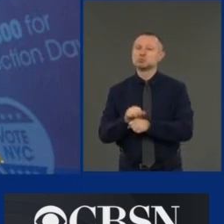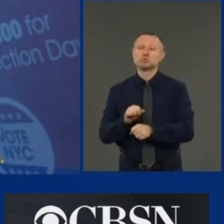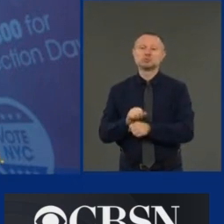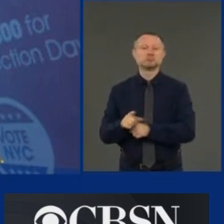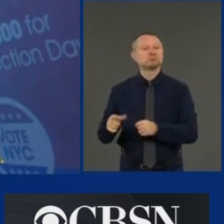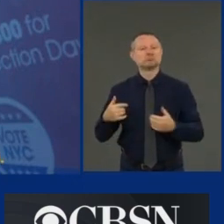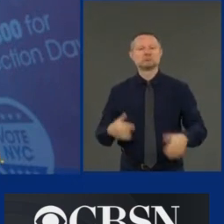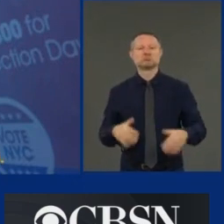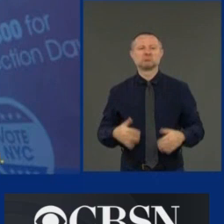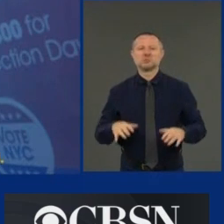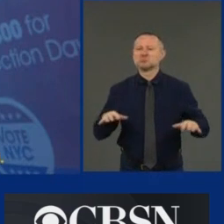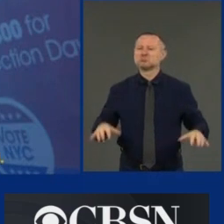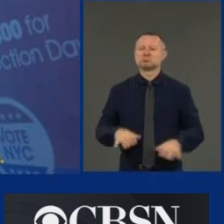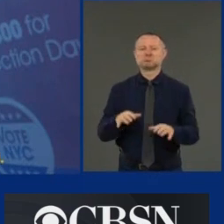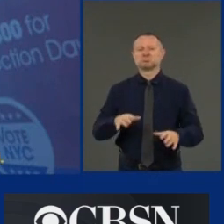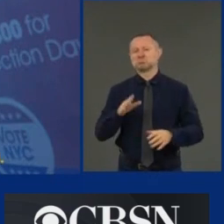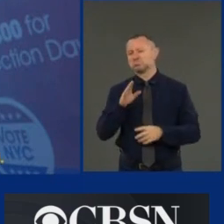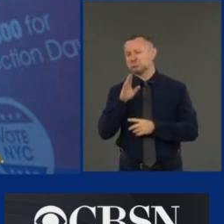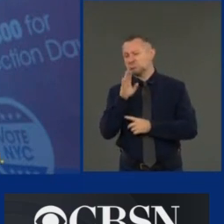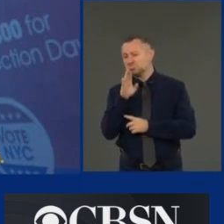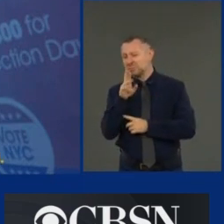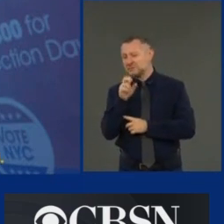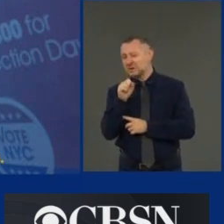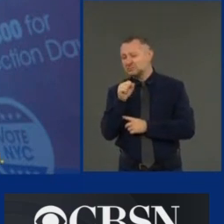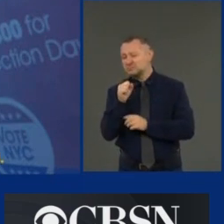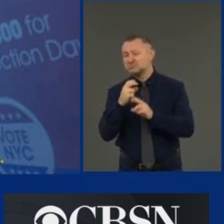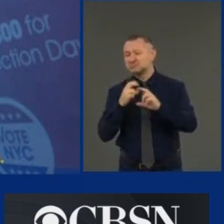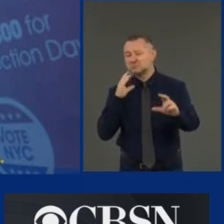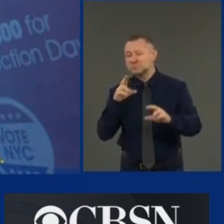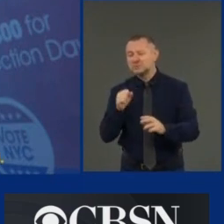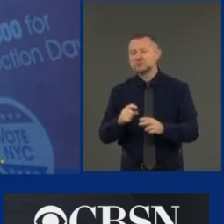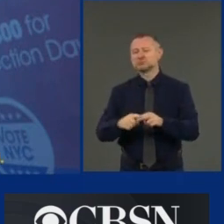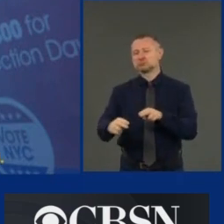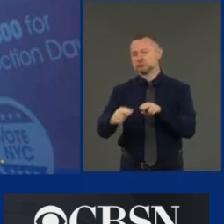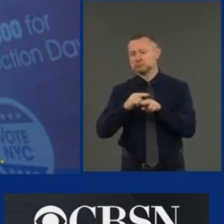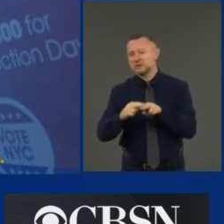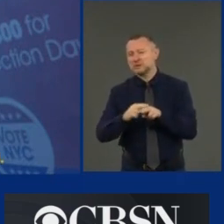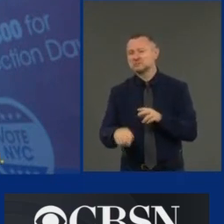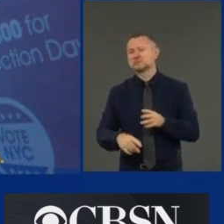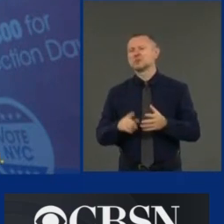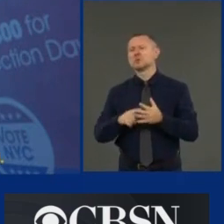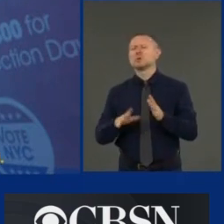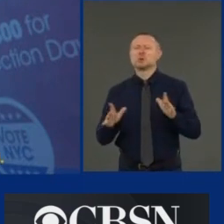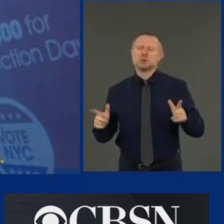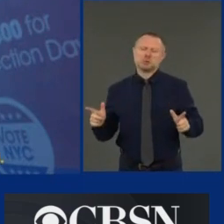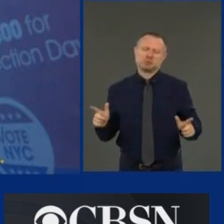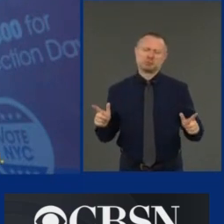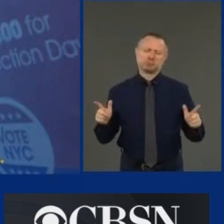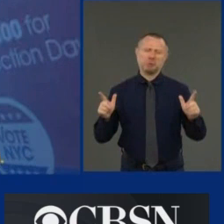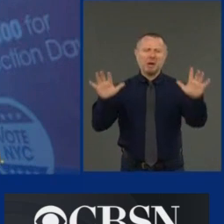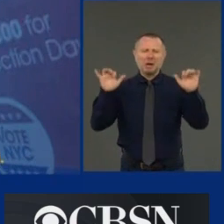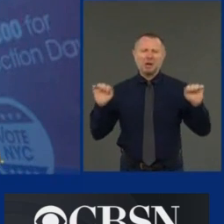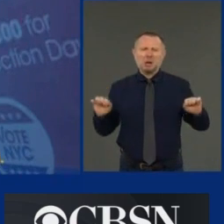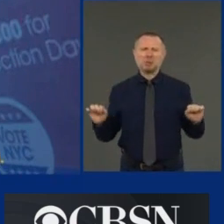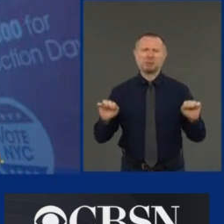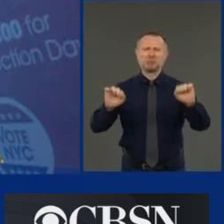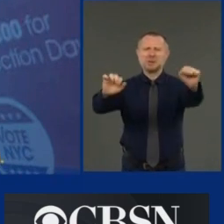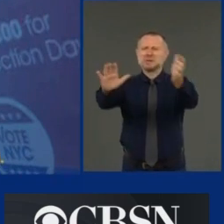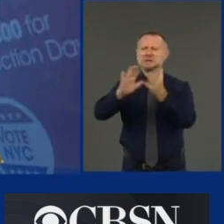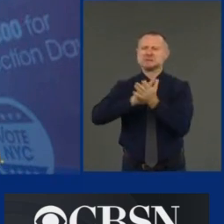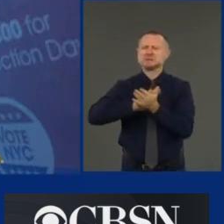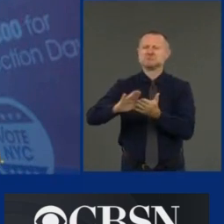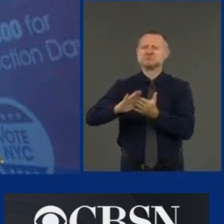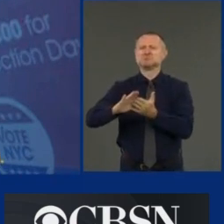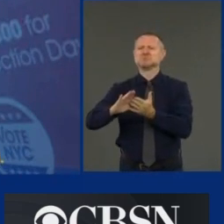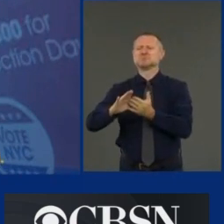and buses, trains, disinfected. So thank you very much, Phil, for everything. It was really